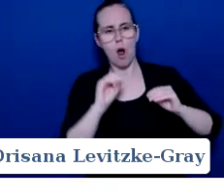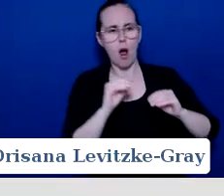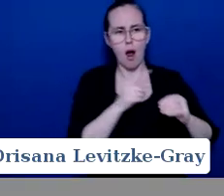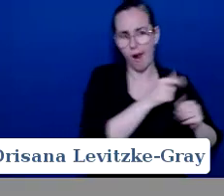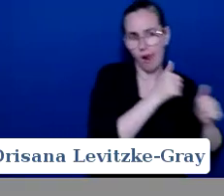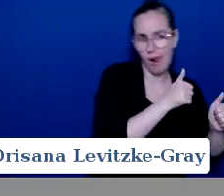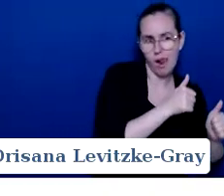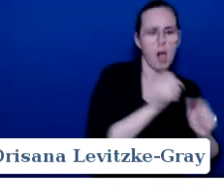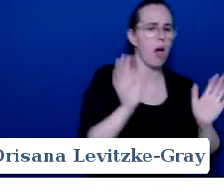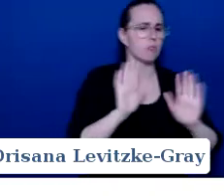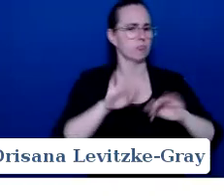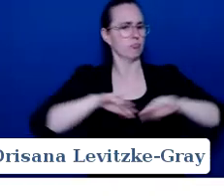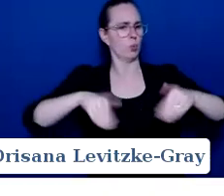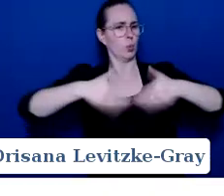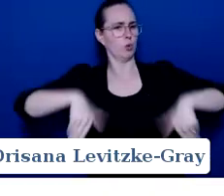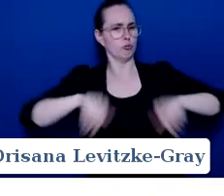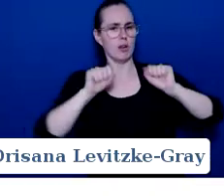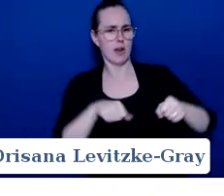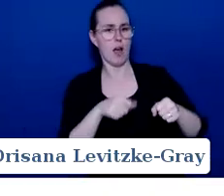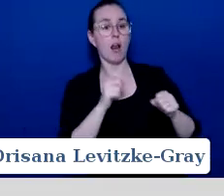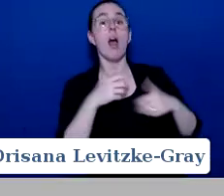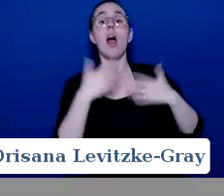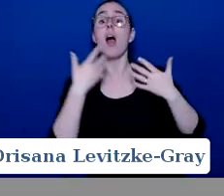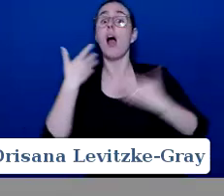selected randomly from the pool of